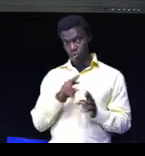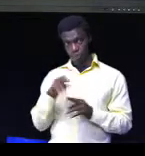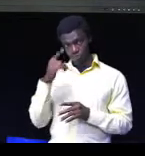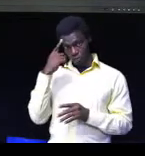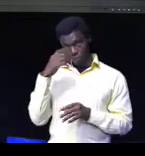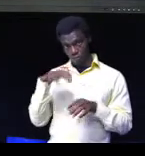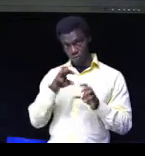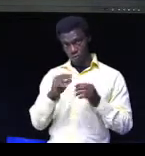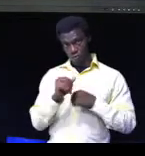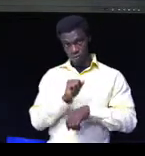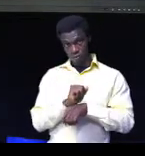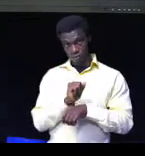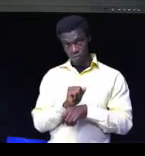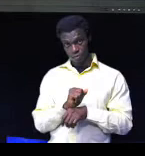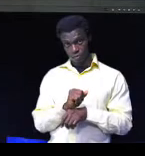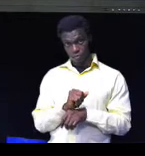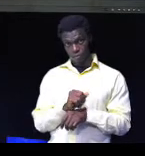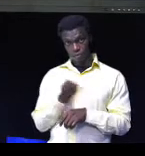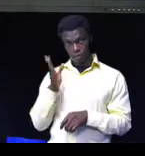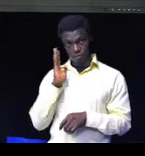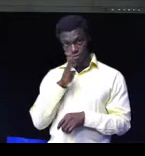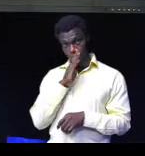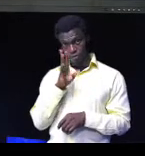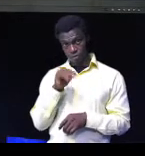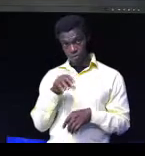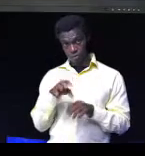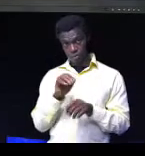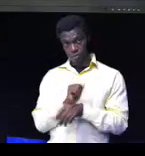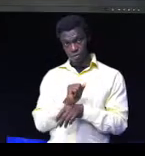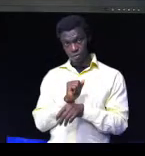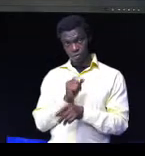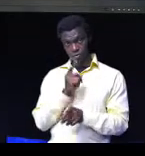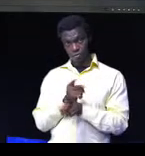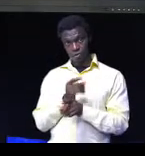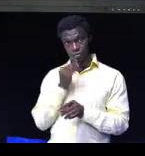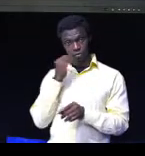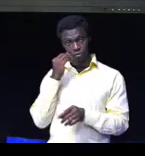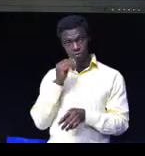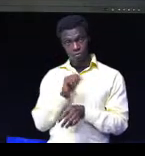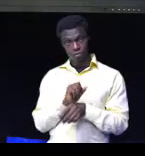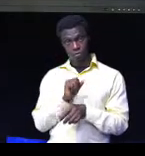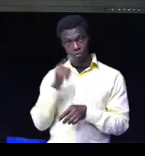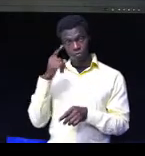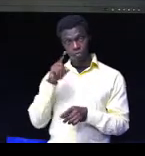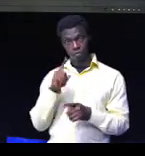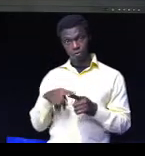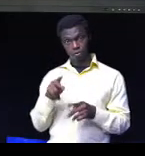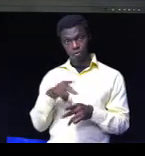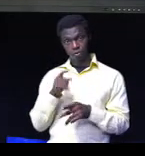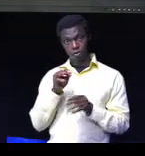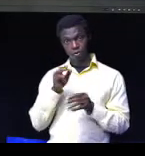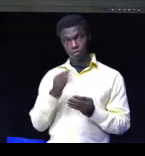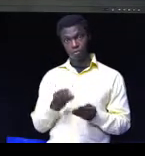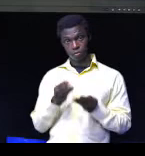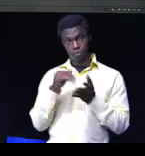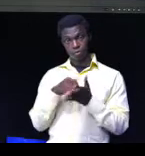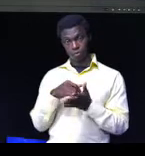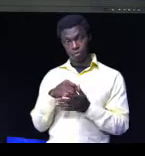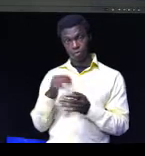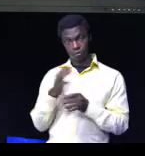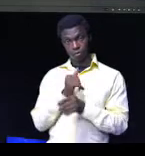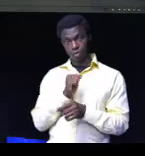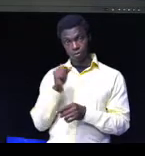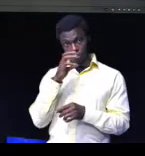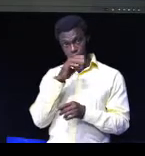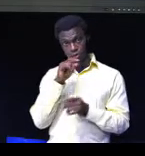ready for classwork. Well, there will be no classwork, just homework for you to practice. And if you submit your homework, then you